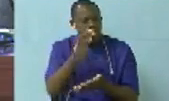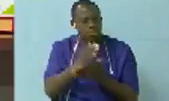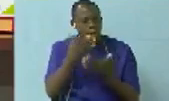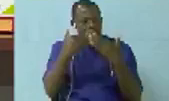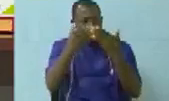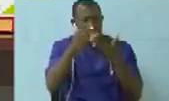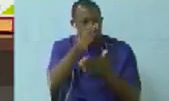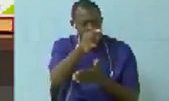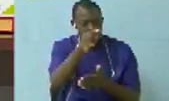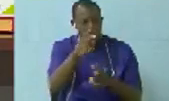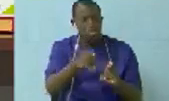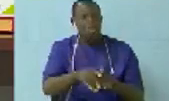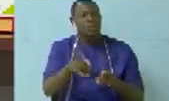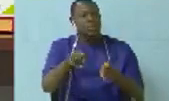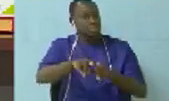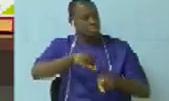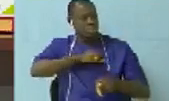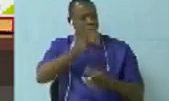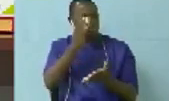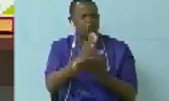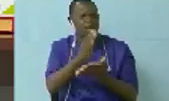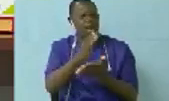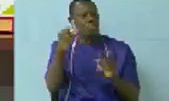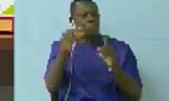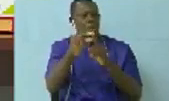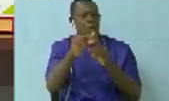Those were his exact words.